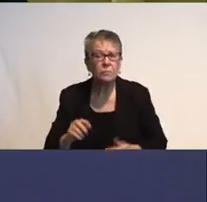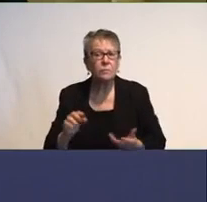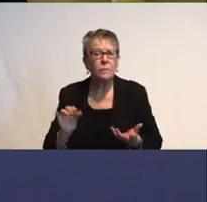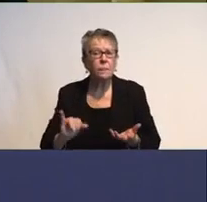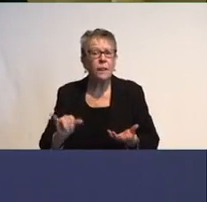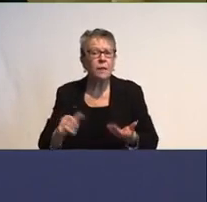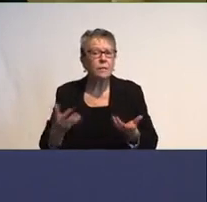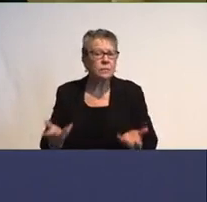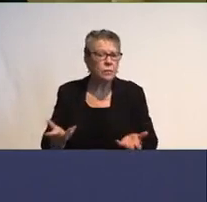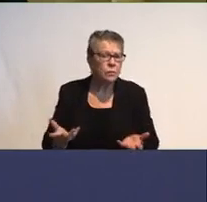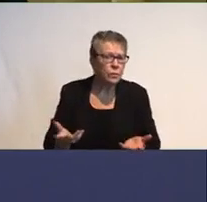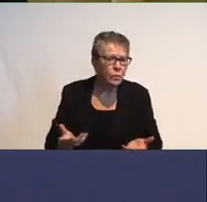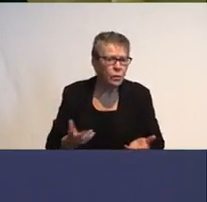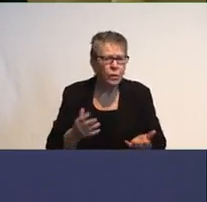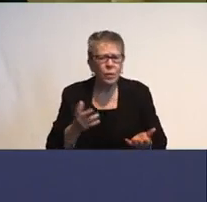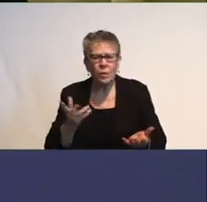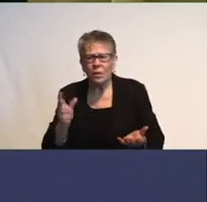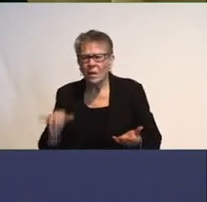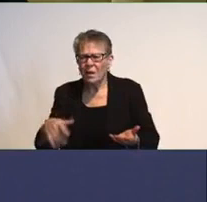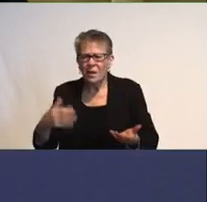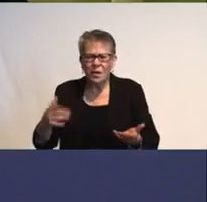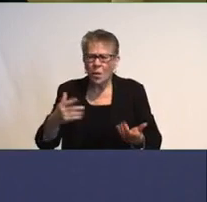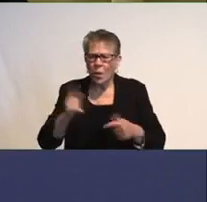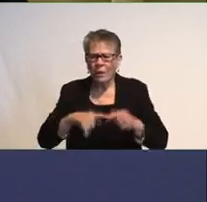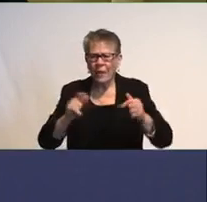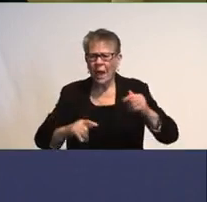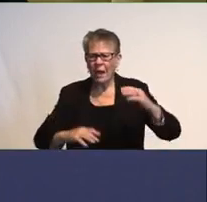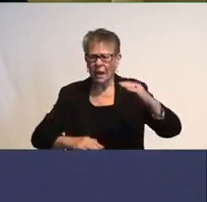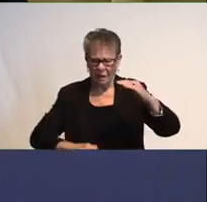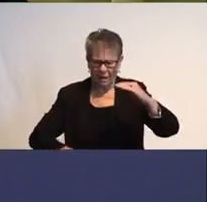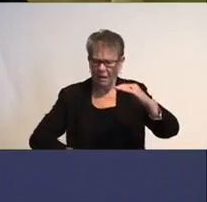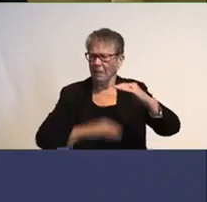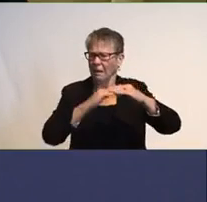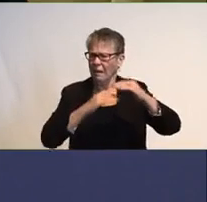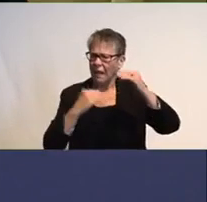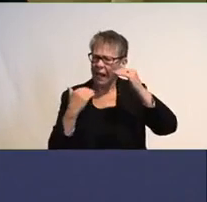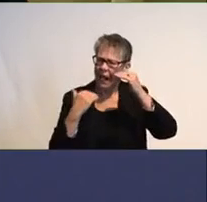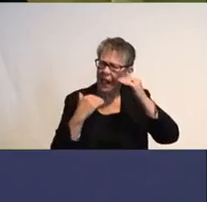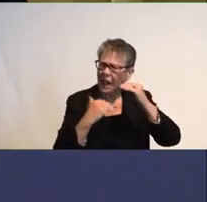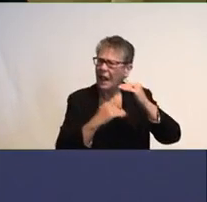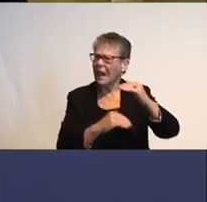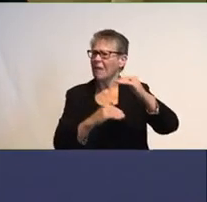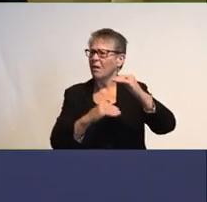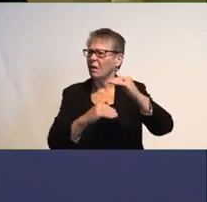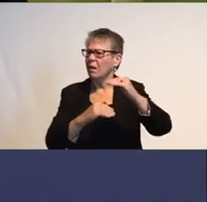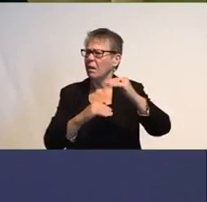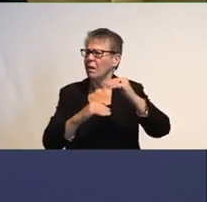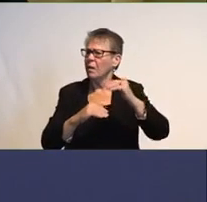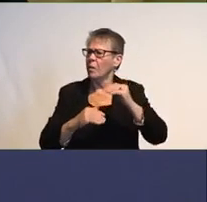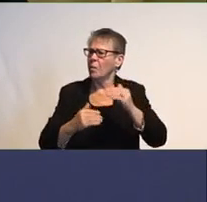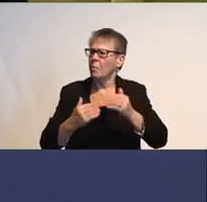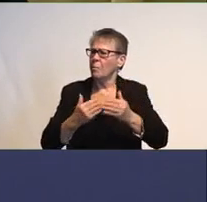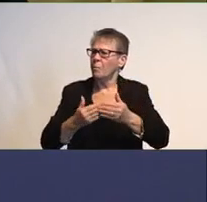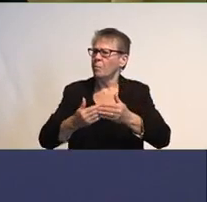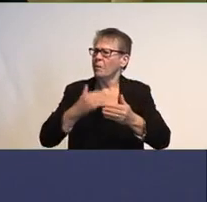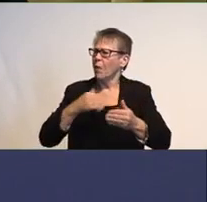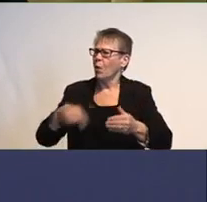again. What is the threshold or trend line you're looking for before imposing additional mandates or restrictions?